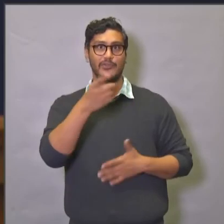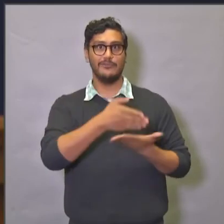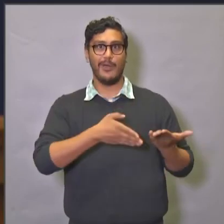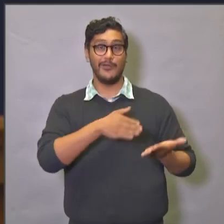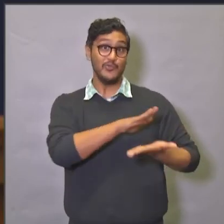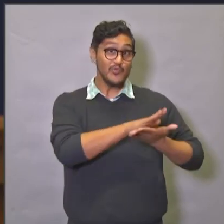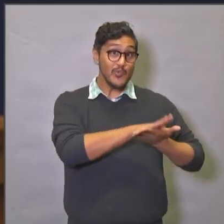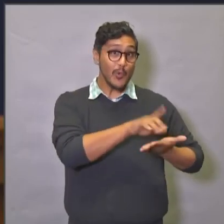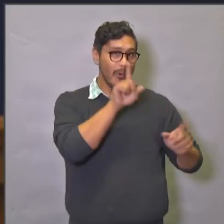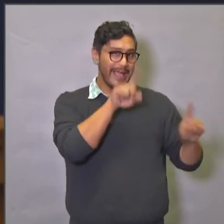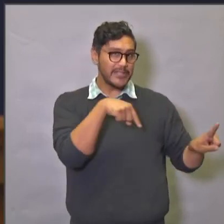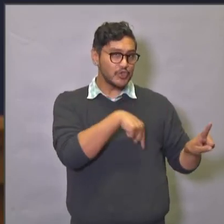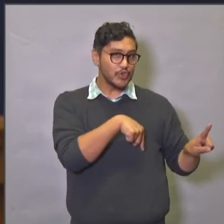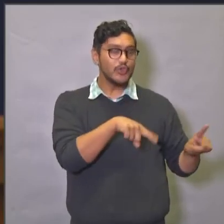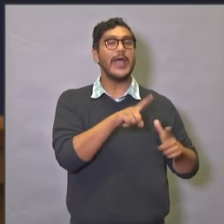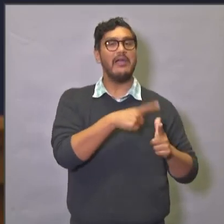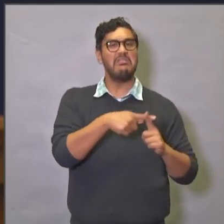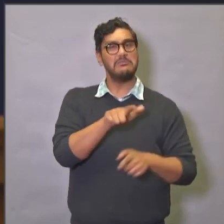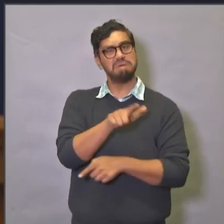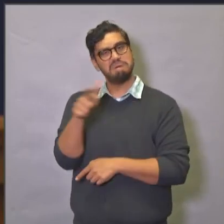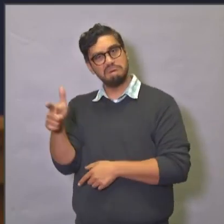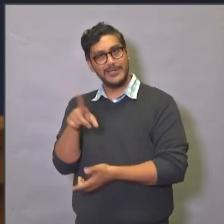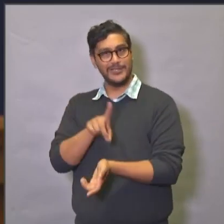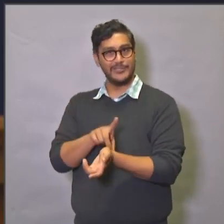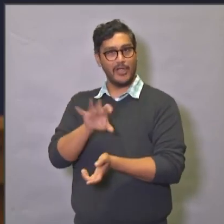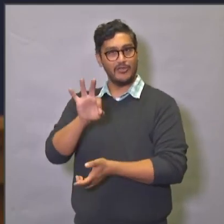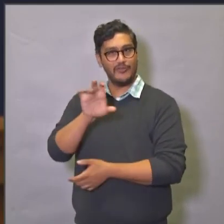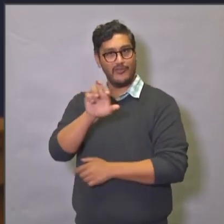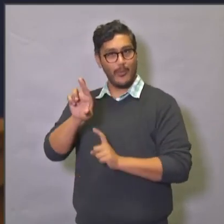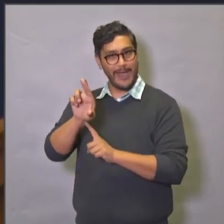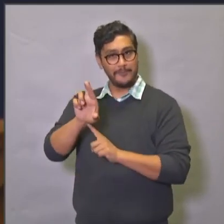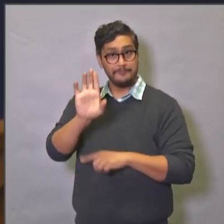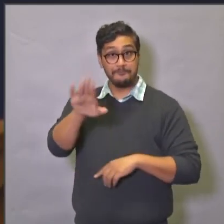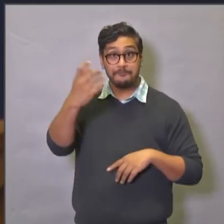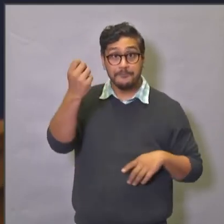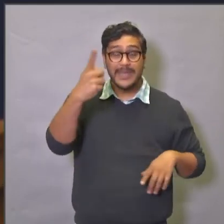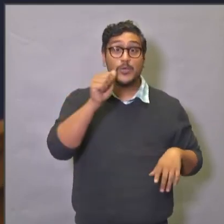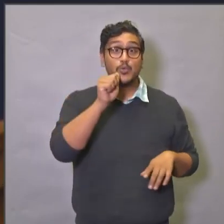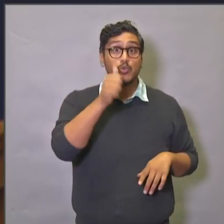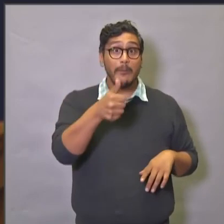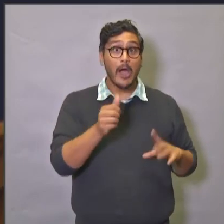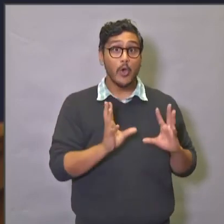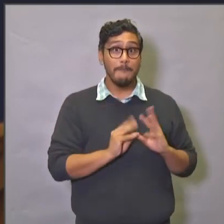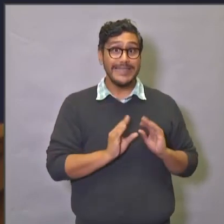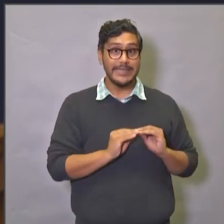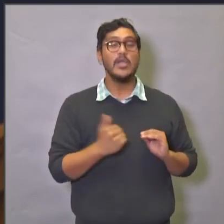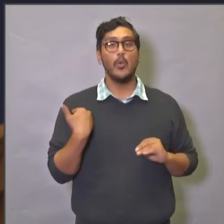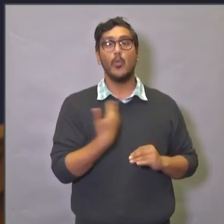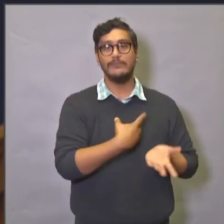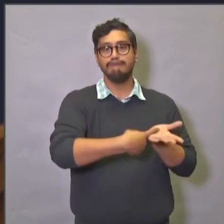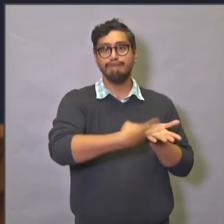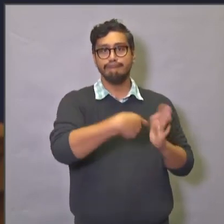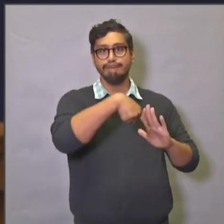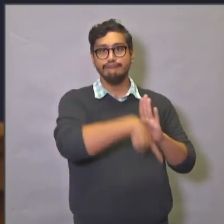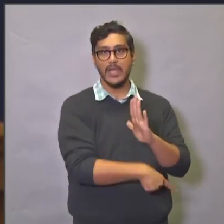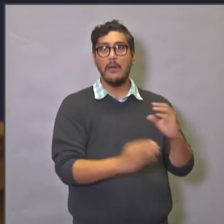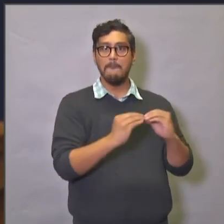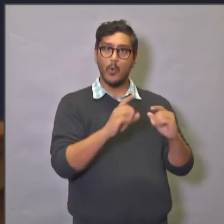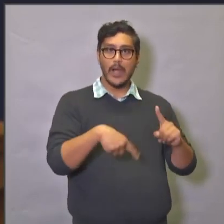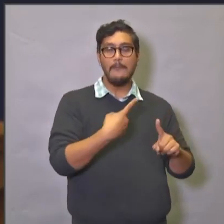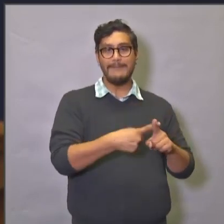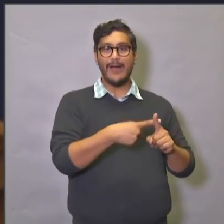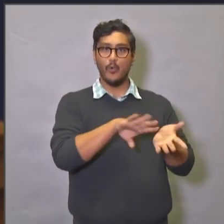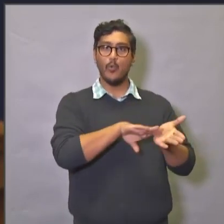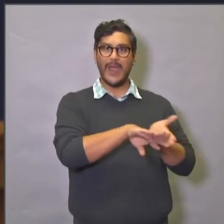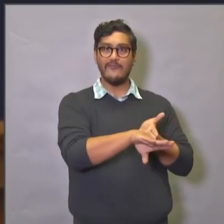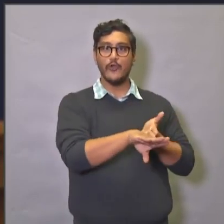Dr. Ferrer fill in where I missed. Tomorrow at our board meeting, we are going to be discussing the waiver issue as it relates to, or at least I'm going to be bringing it